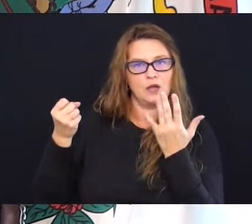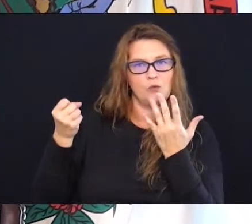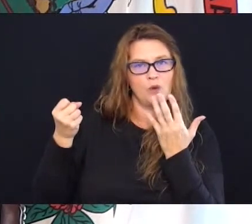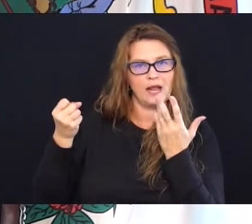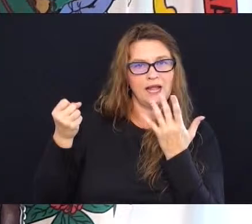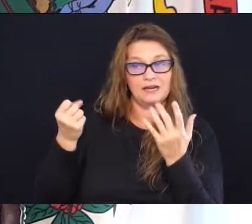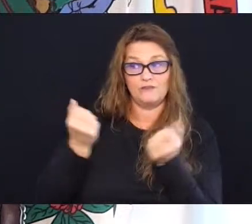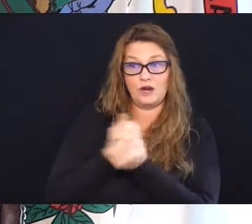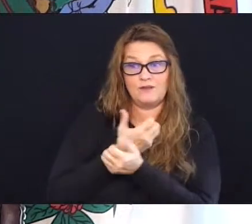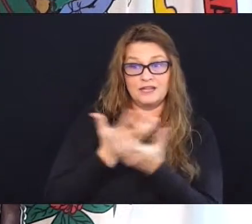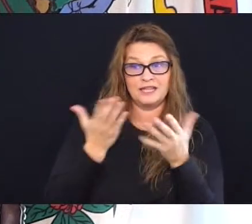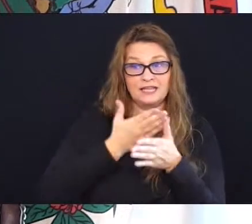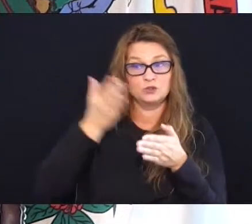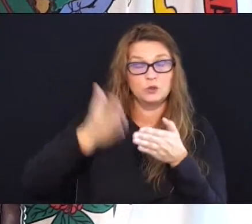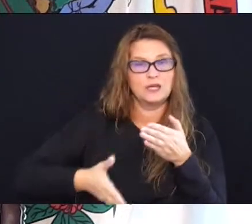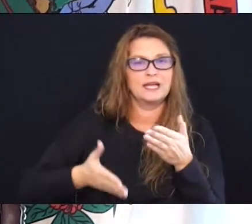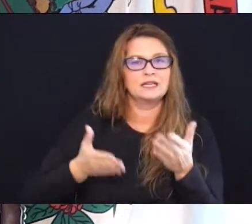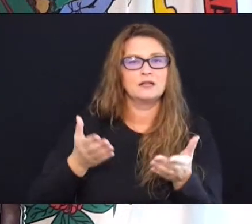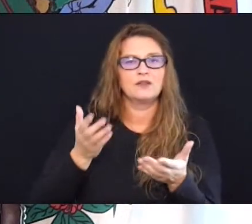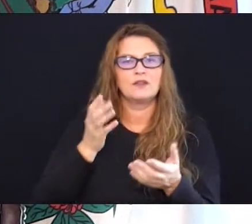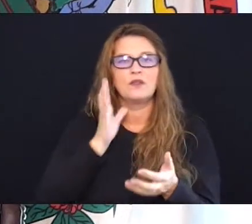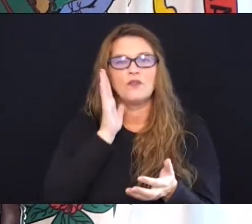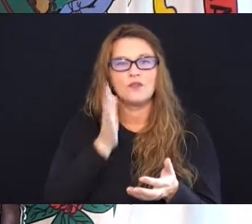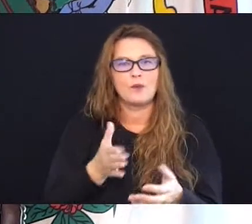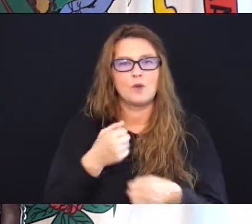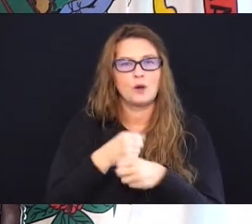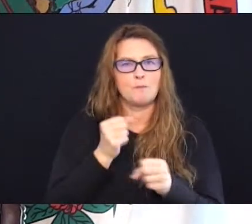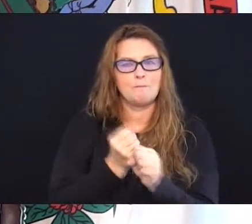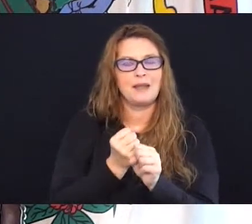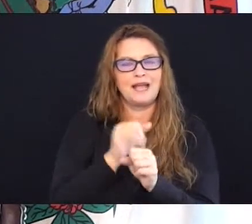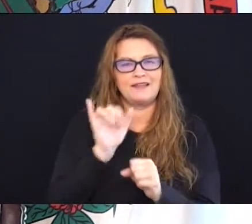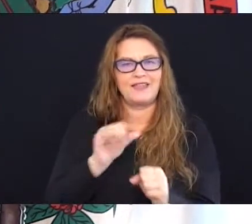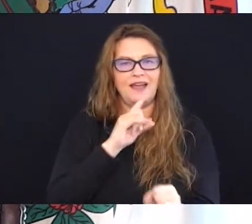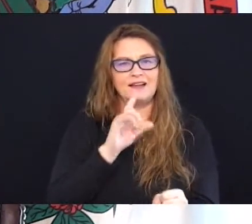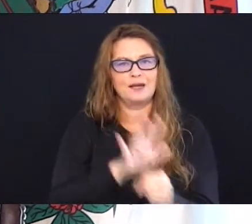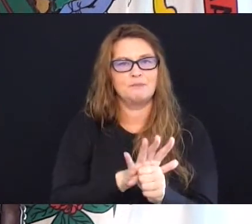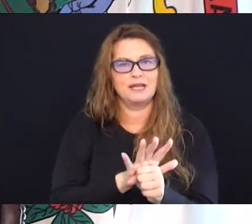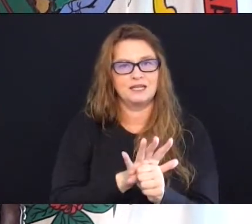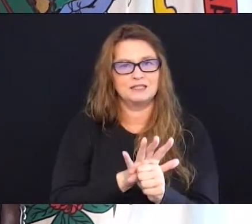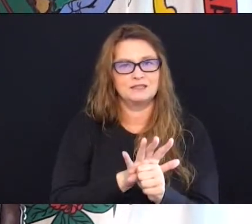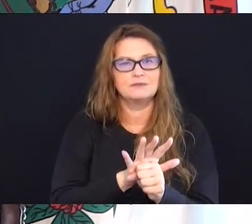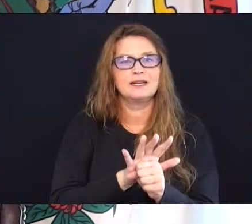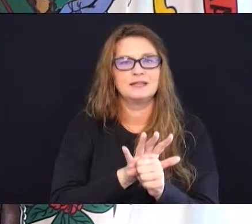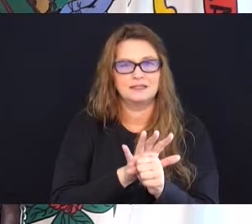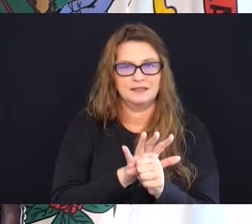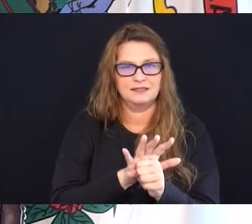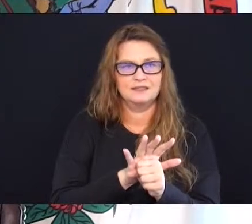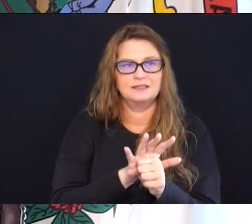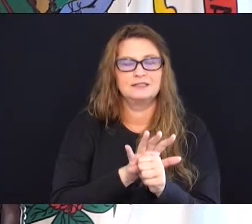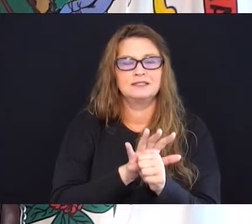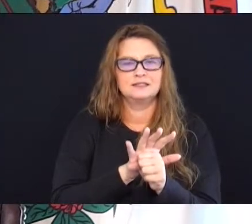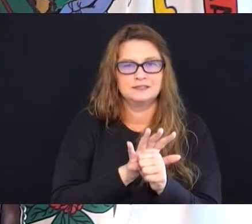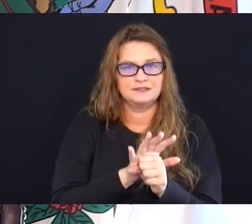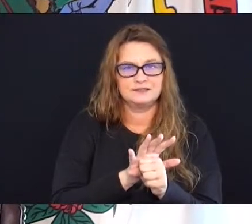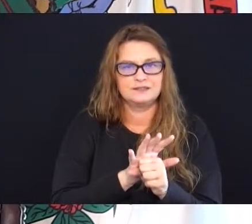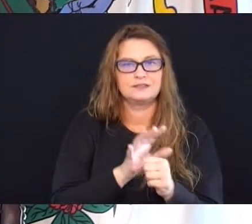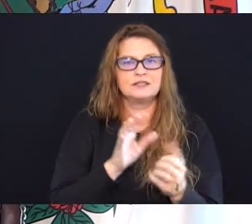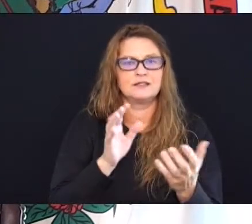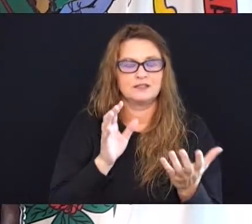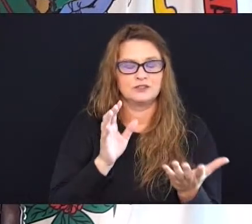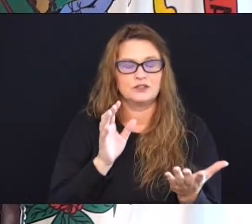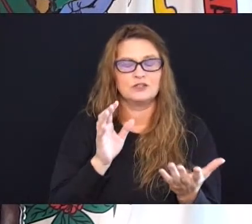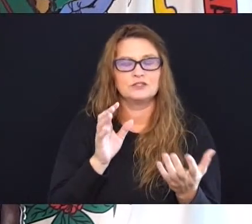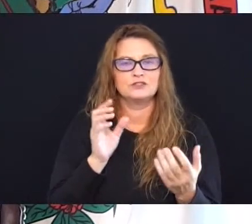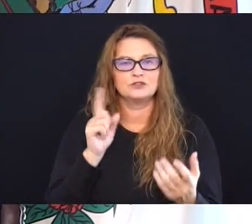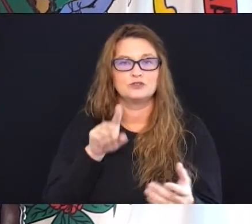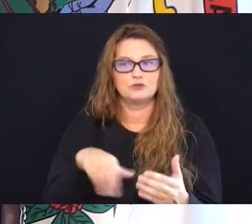terrible thing to end, and then we will absolutely make that guarantee. We will do it as soon as we possibly can and make that guarantee